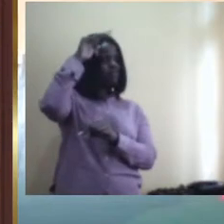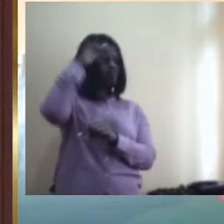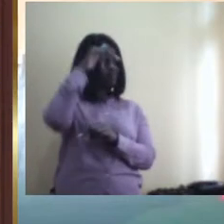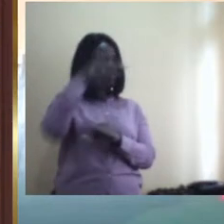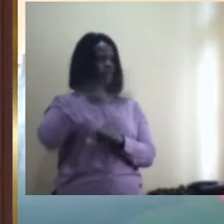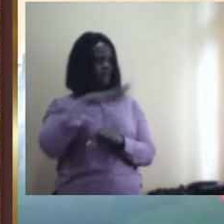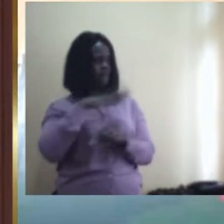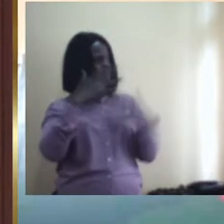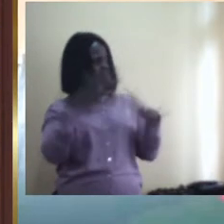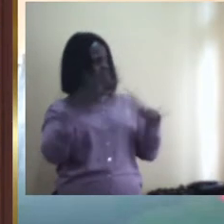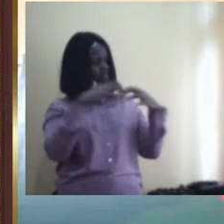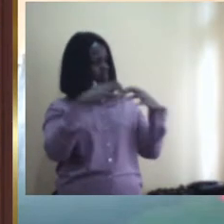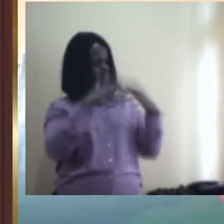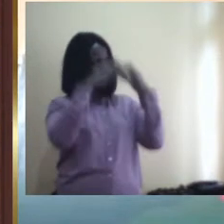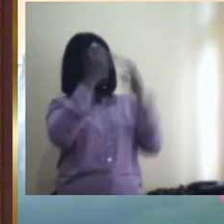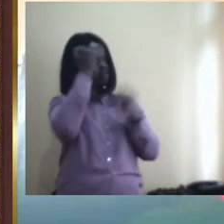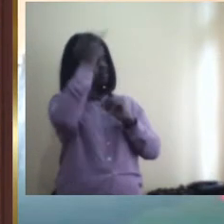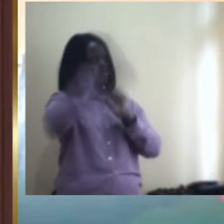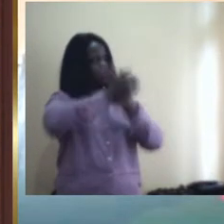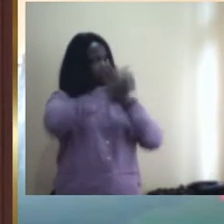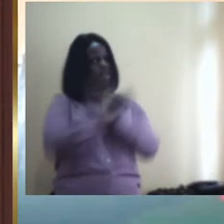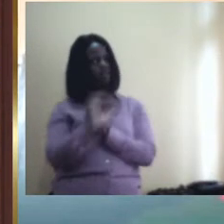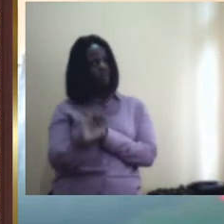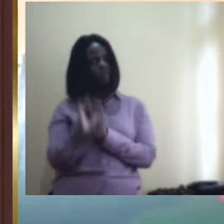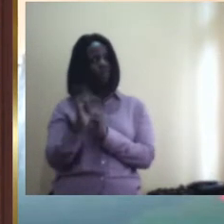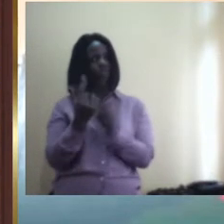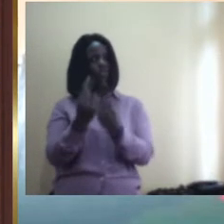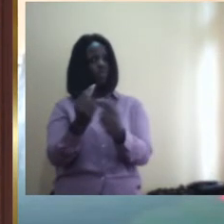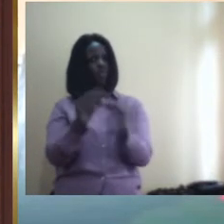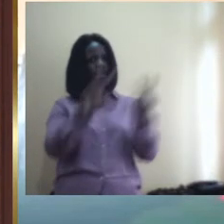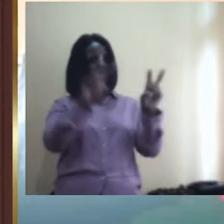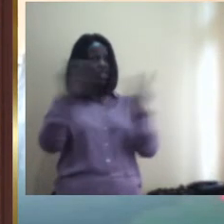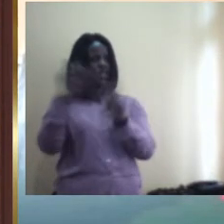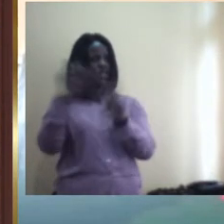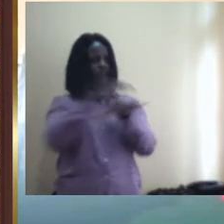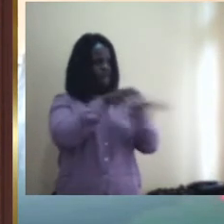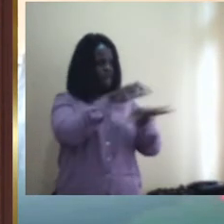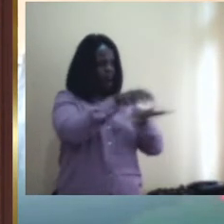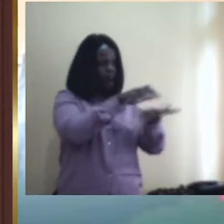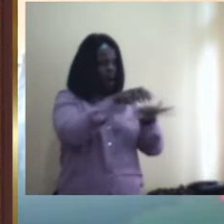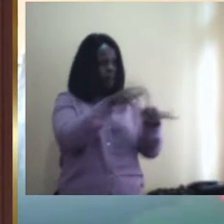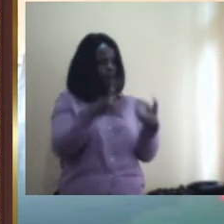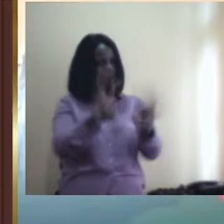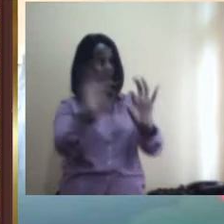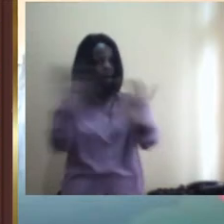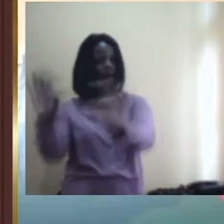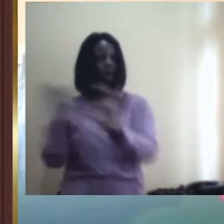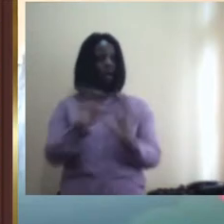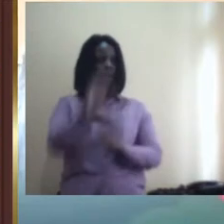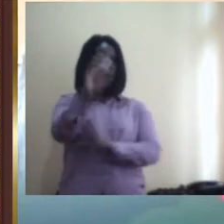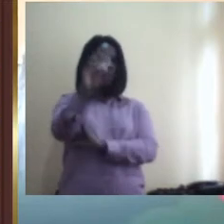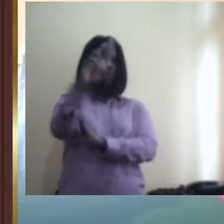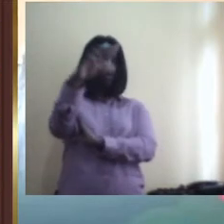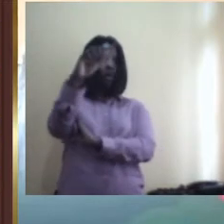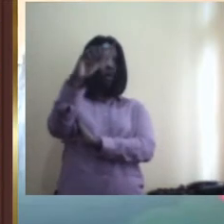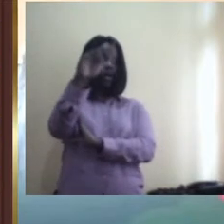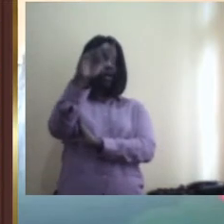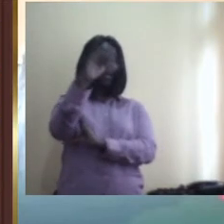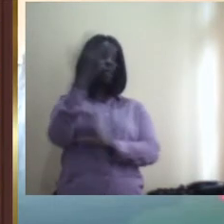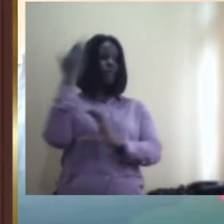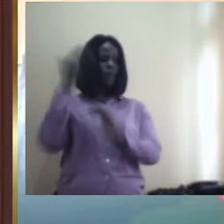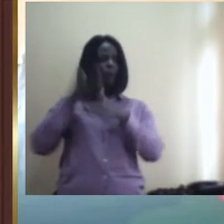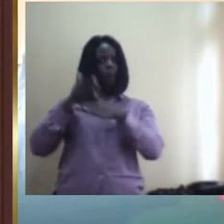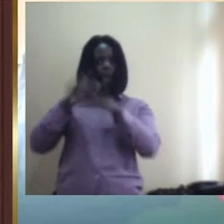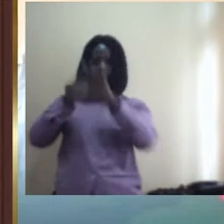to utilize her acquired skills in organic farming methods. She left formal employment to pursue